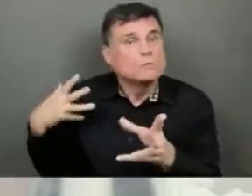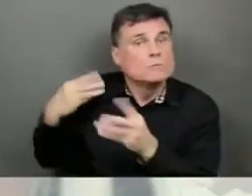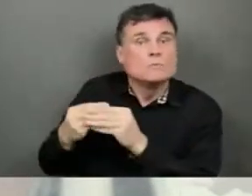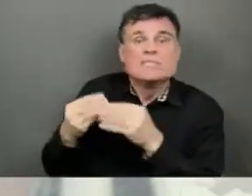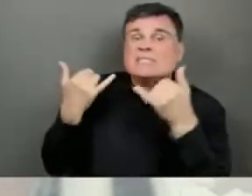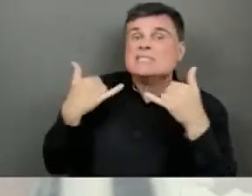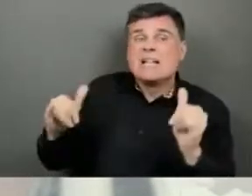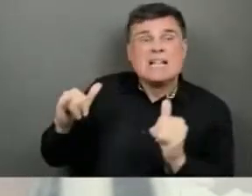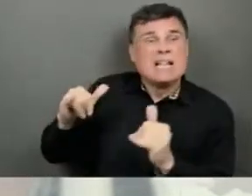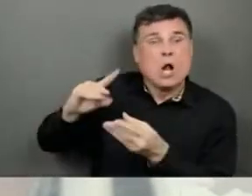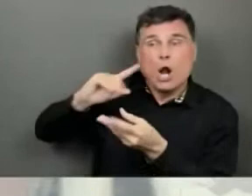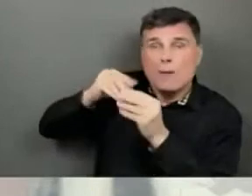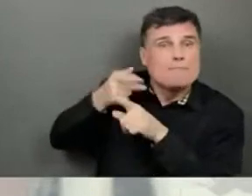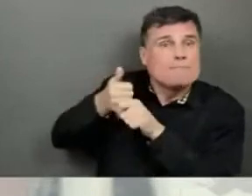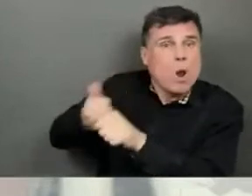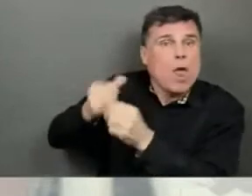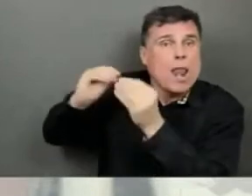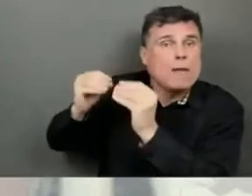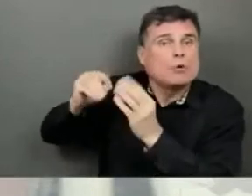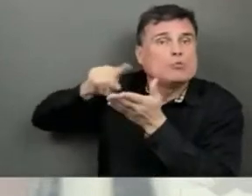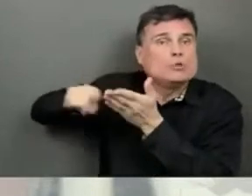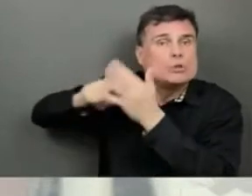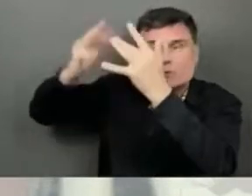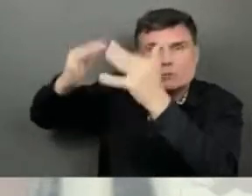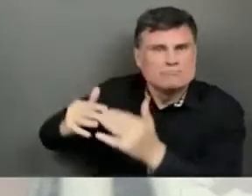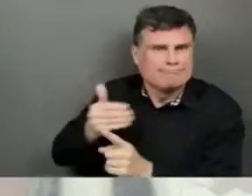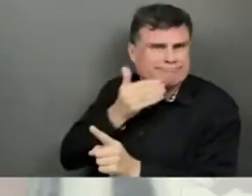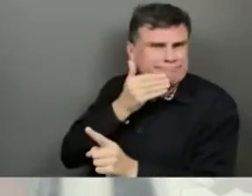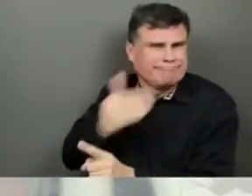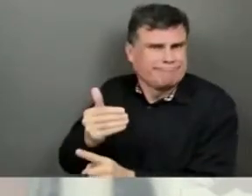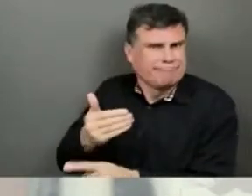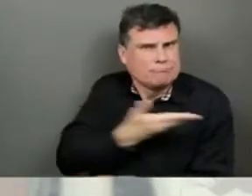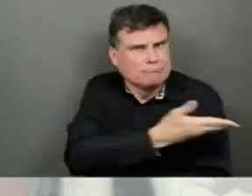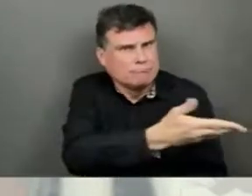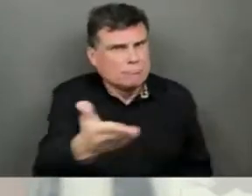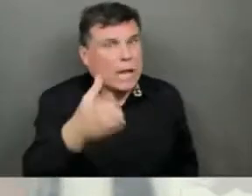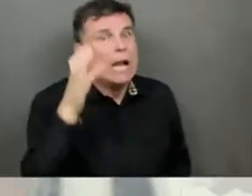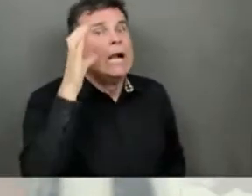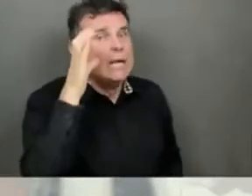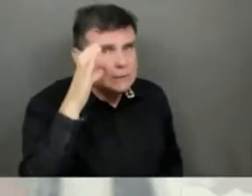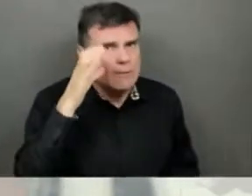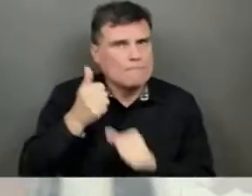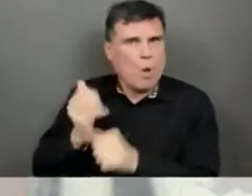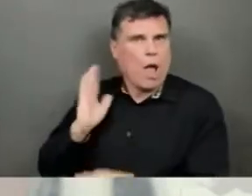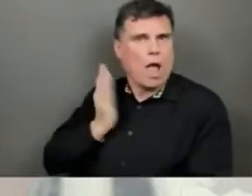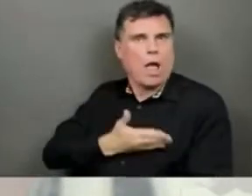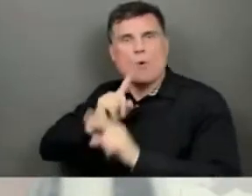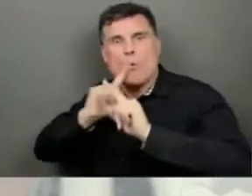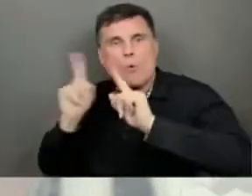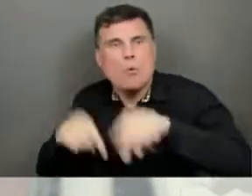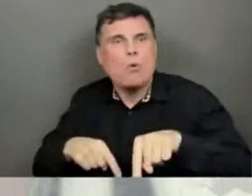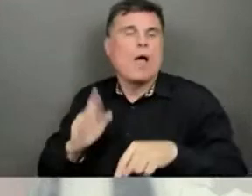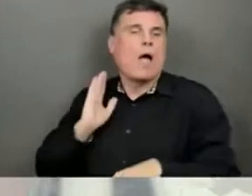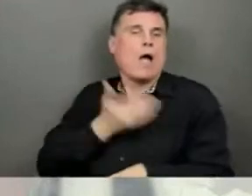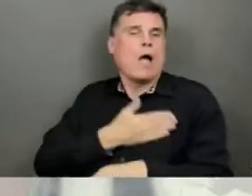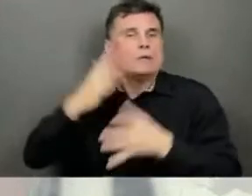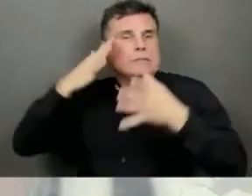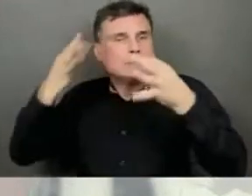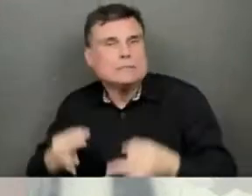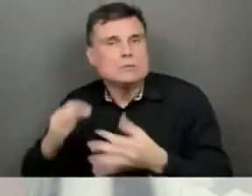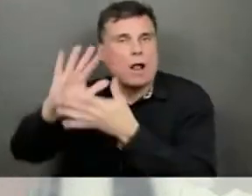everyone listening to me and everyone else in BC who took the action to get vaccinated, to protect one another, who supported one